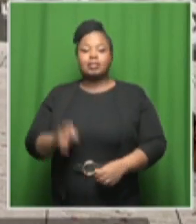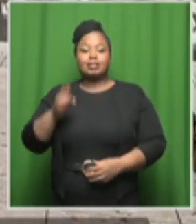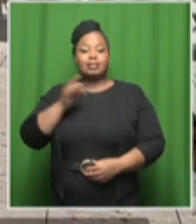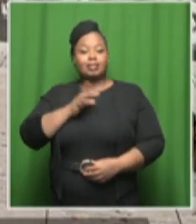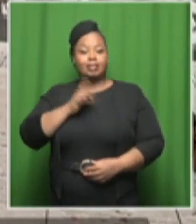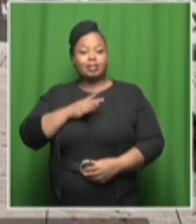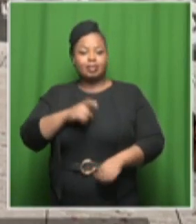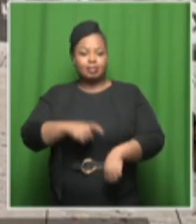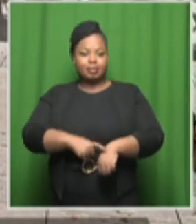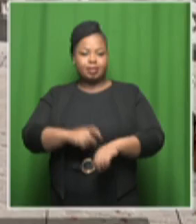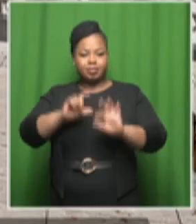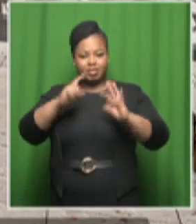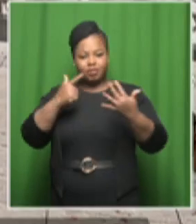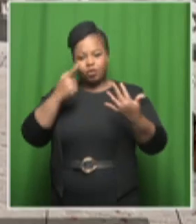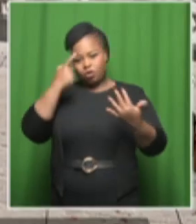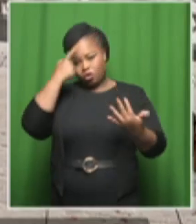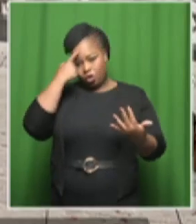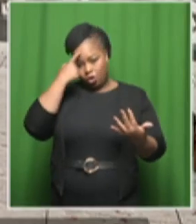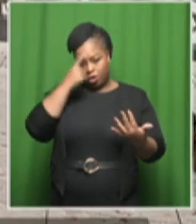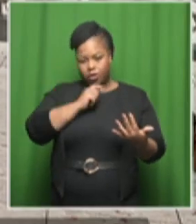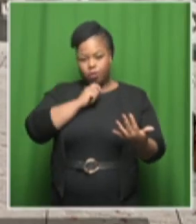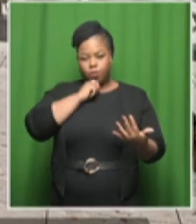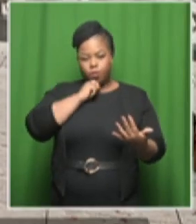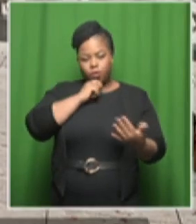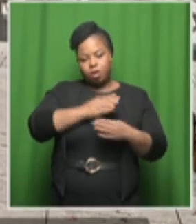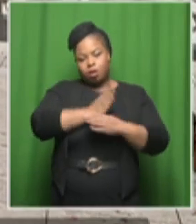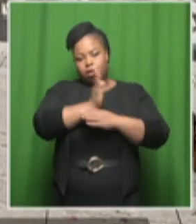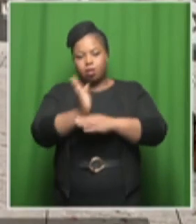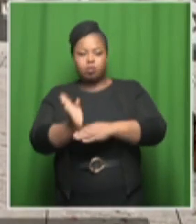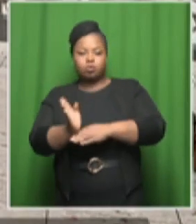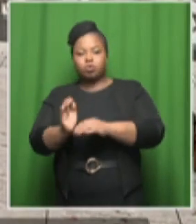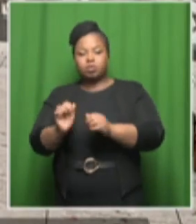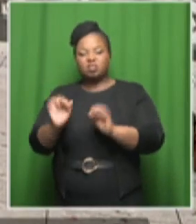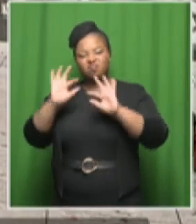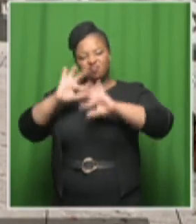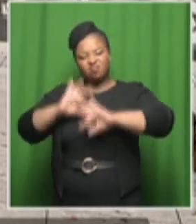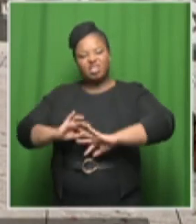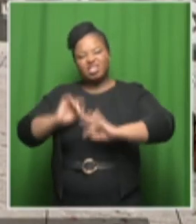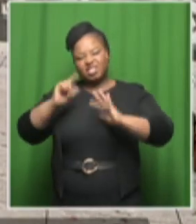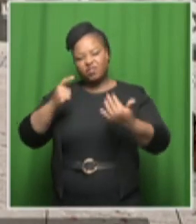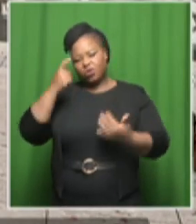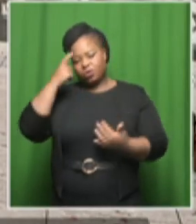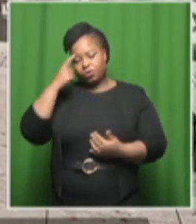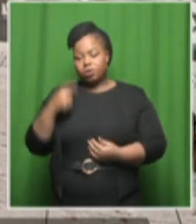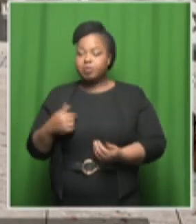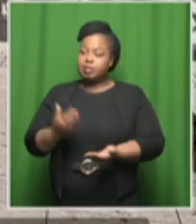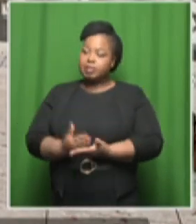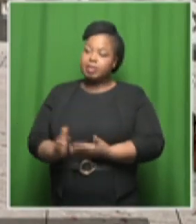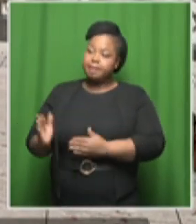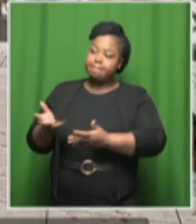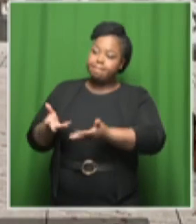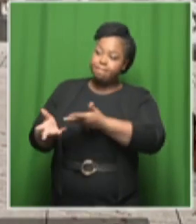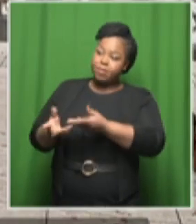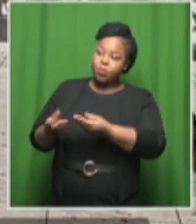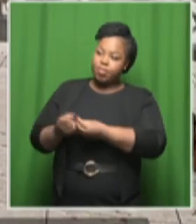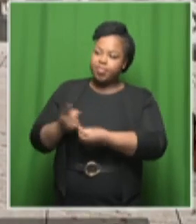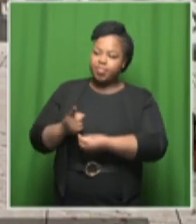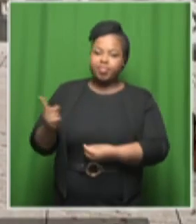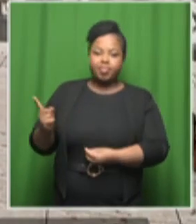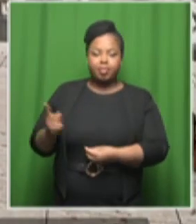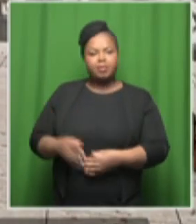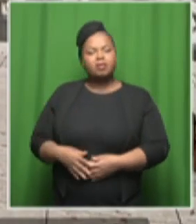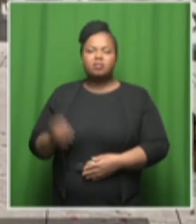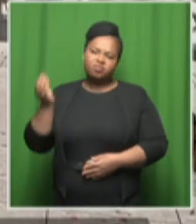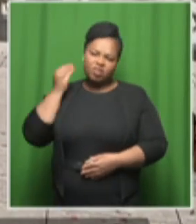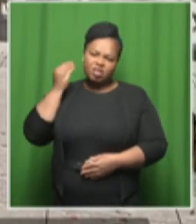from 7 a.m. till 7 p.m. And I've been speaking to some voters ahead of the voting opening here and to find